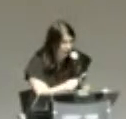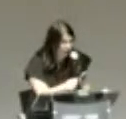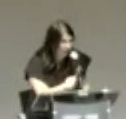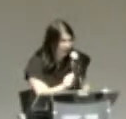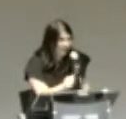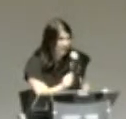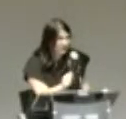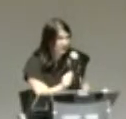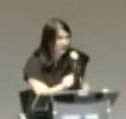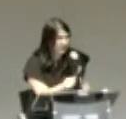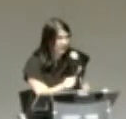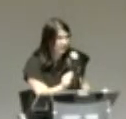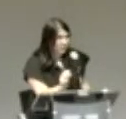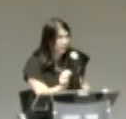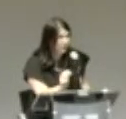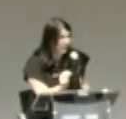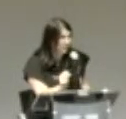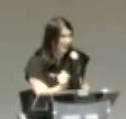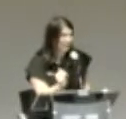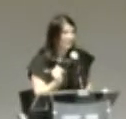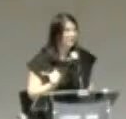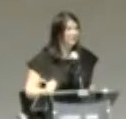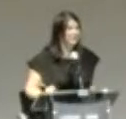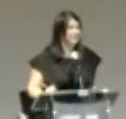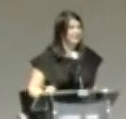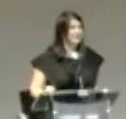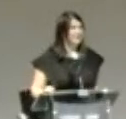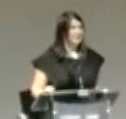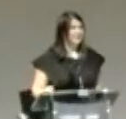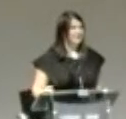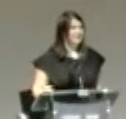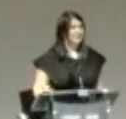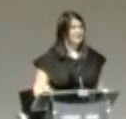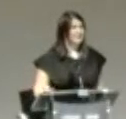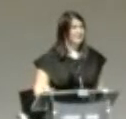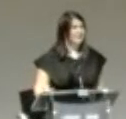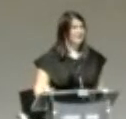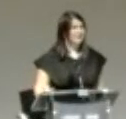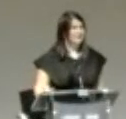want to recognize the student at the mic.